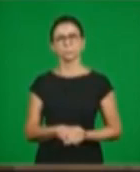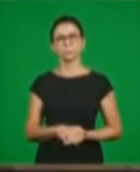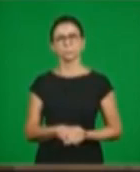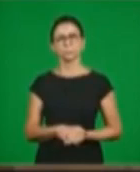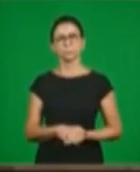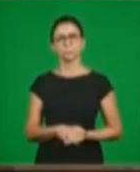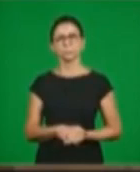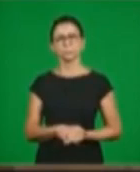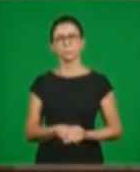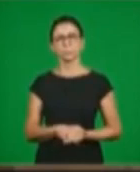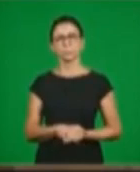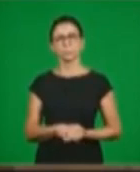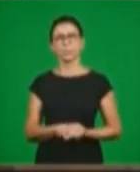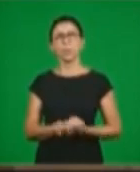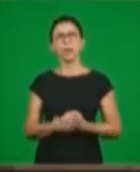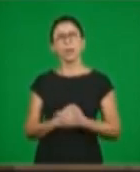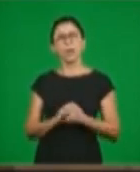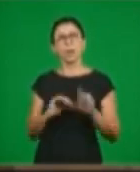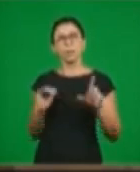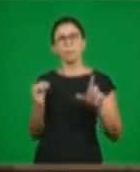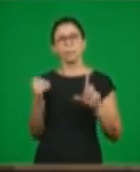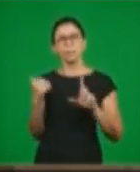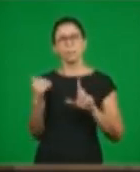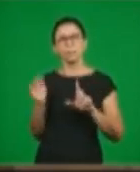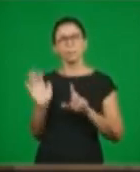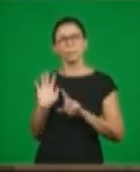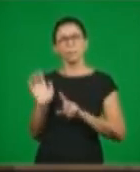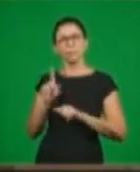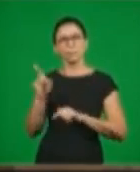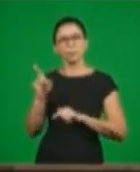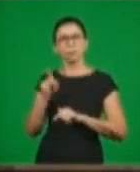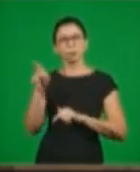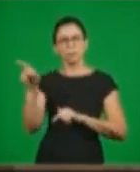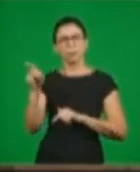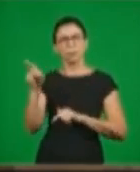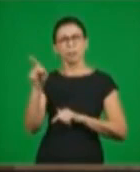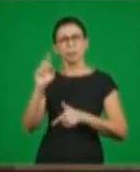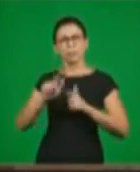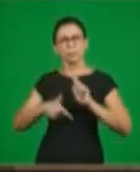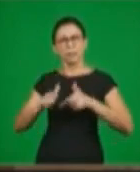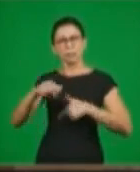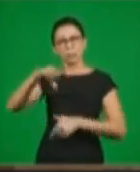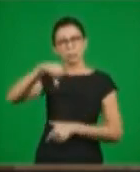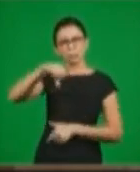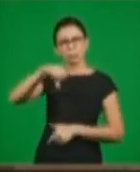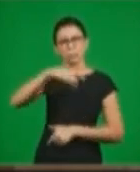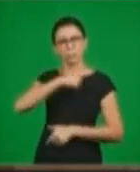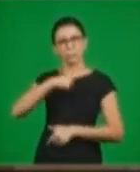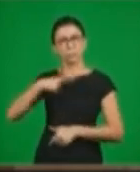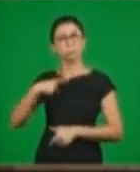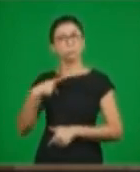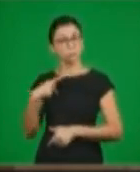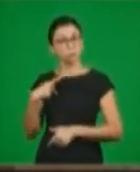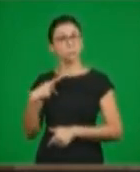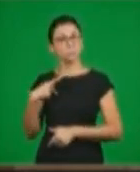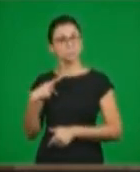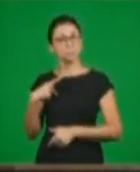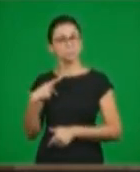them brothers and pastors in Israel. Brothers and pastors from Israel.